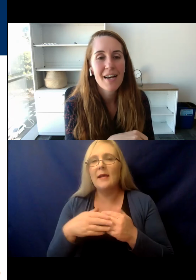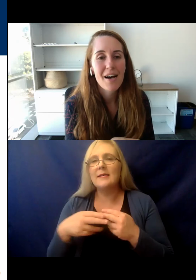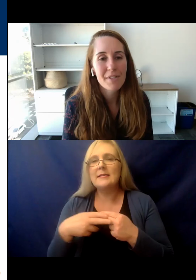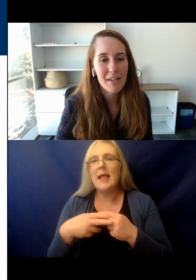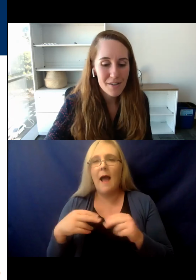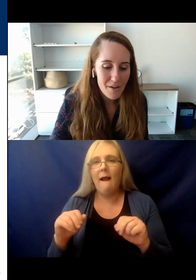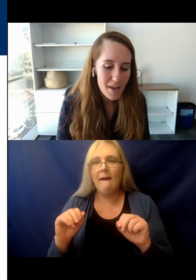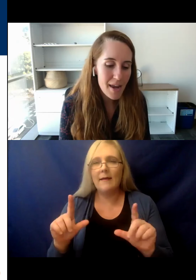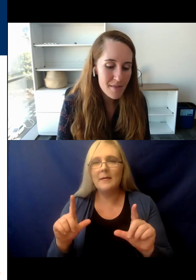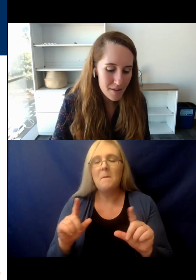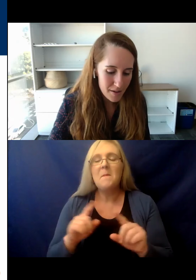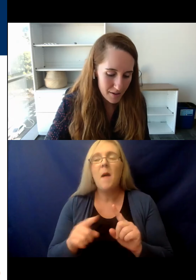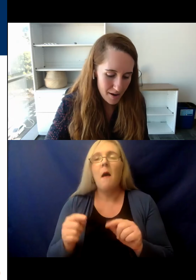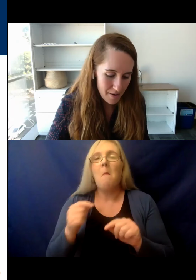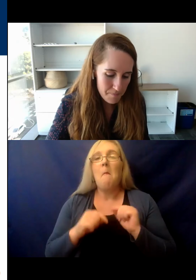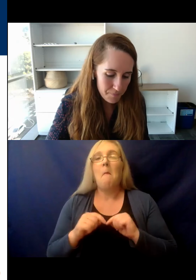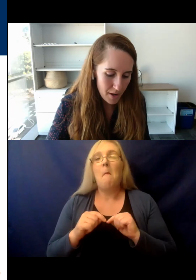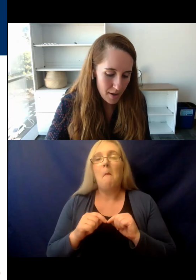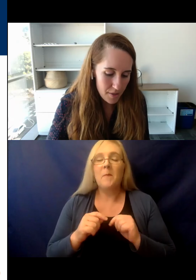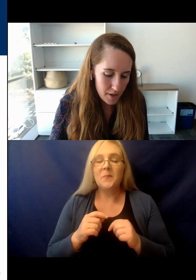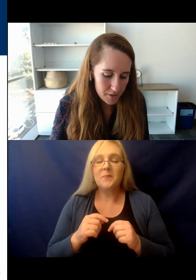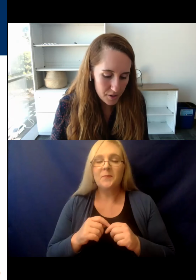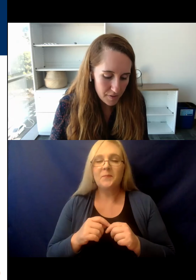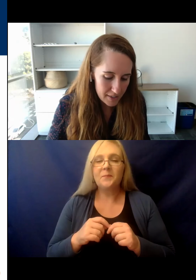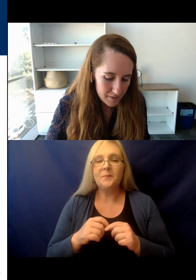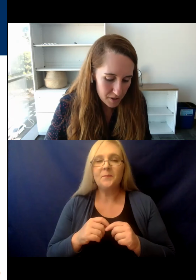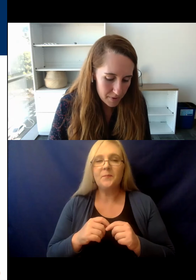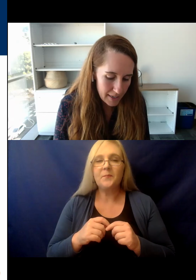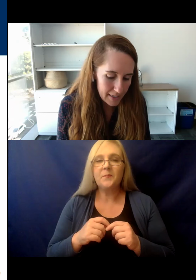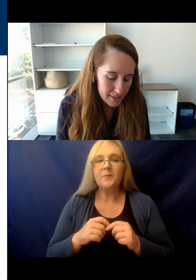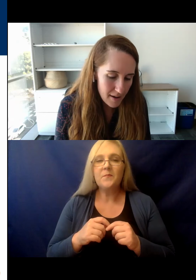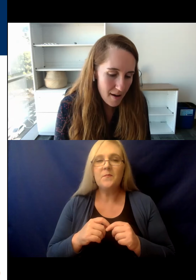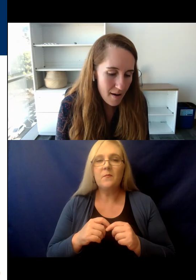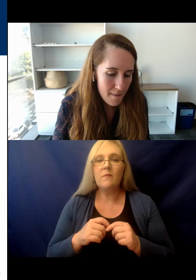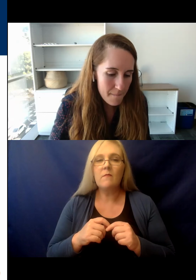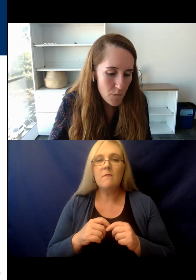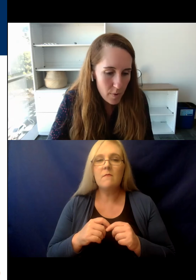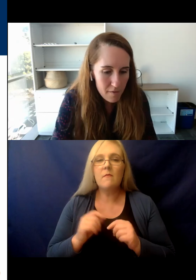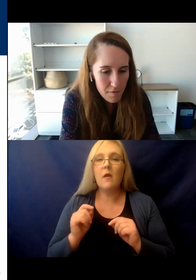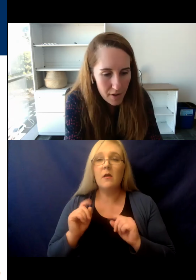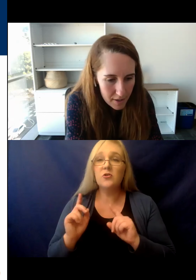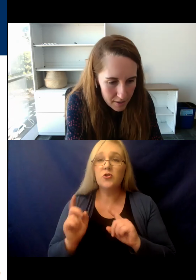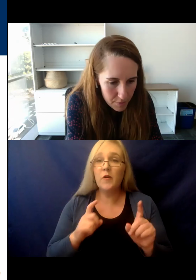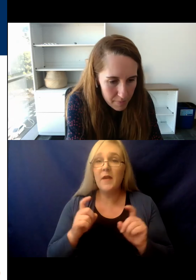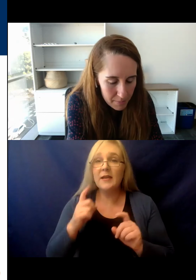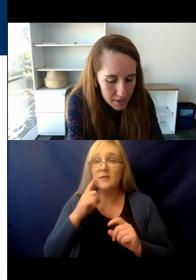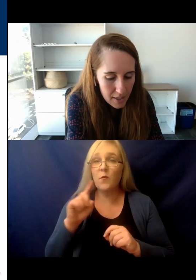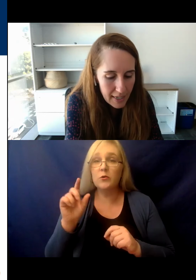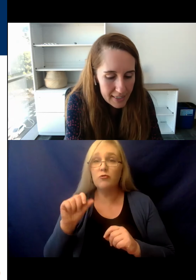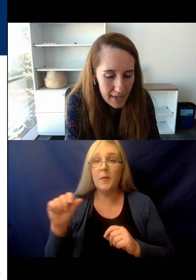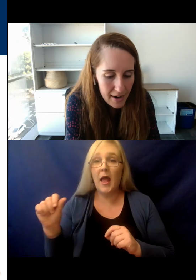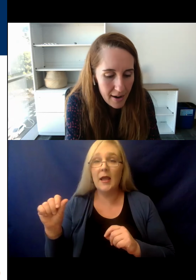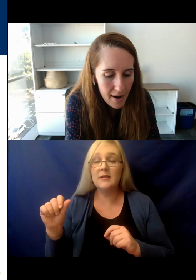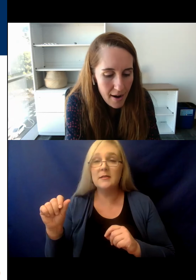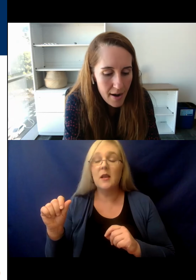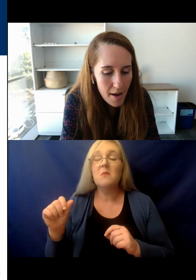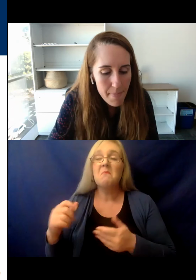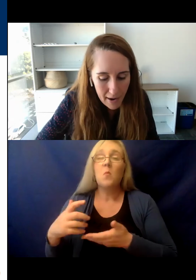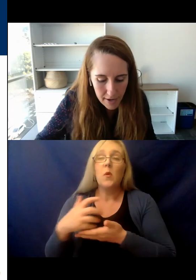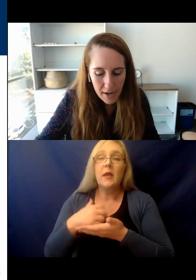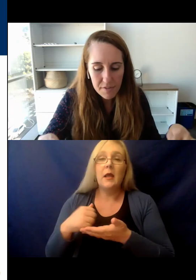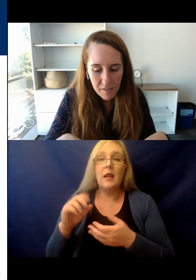going to tell you that in the surveys of AAAs, we've we've been able to collect data